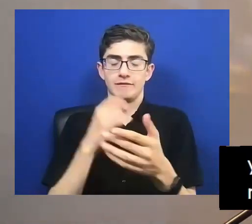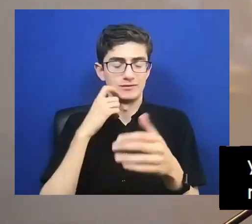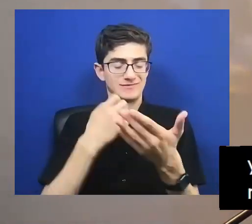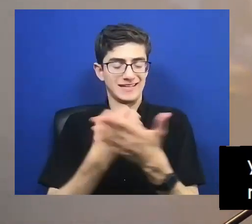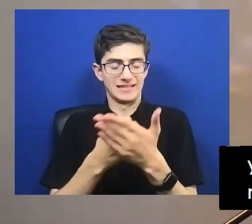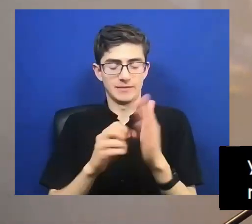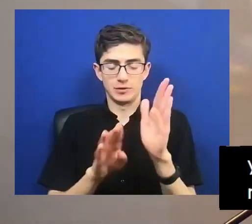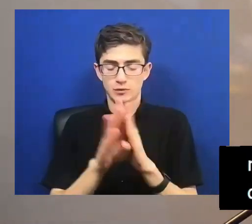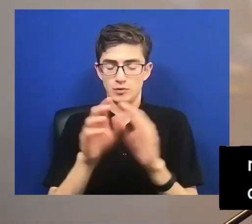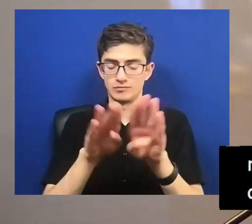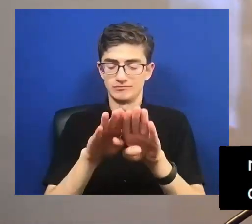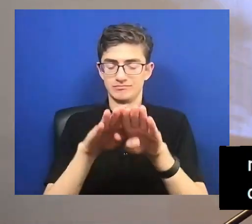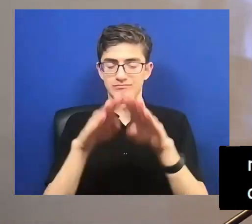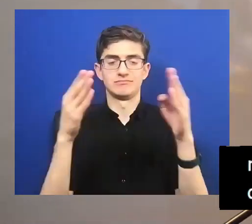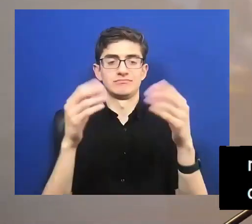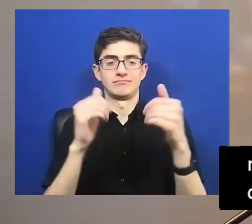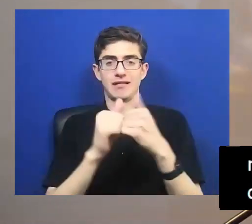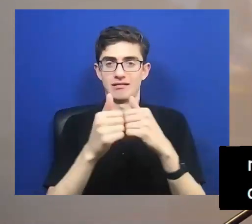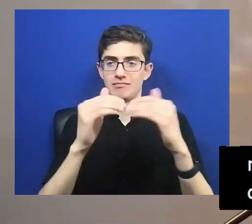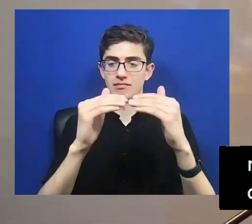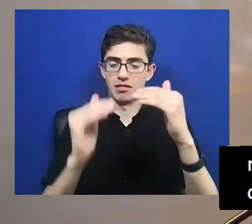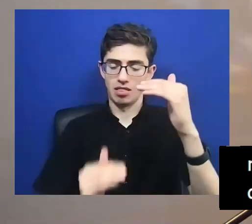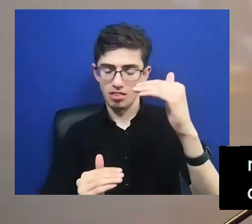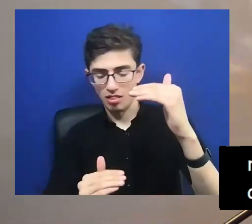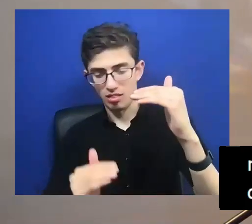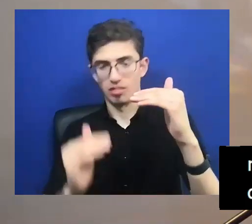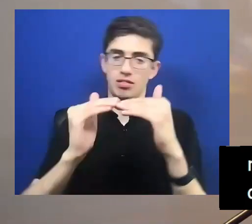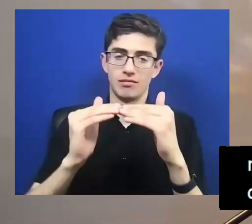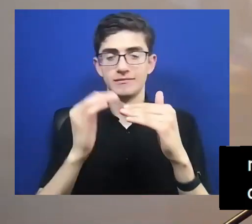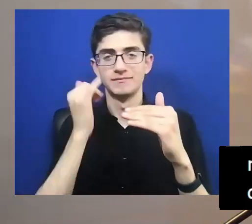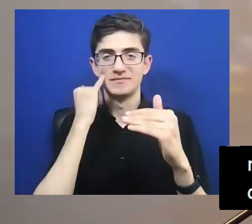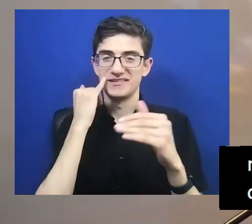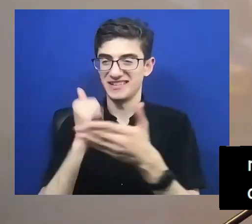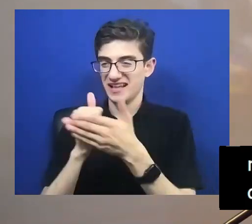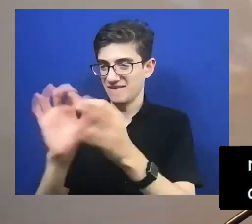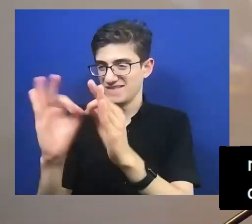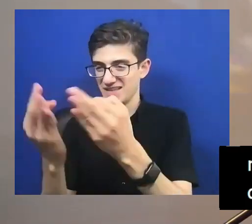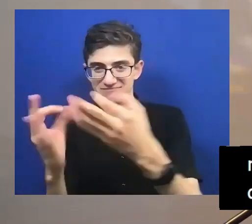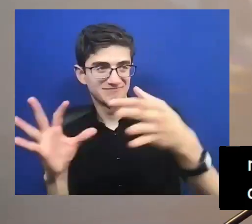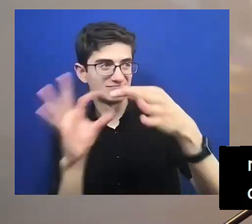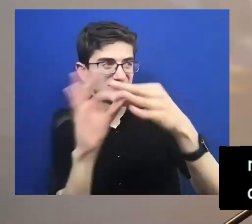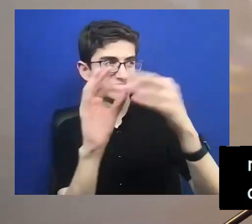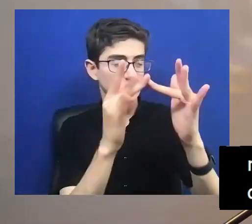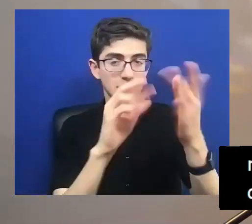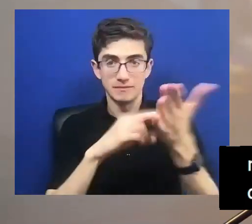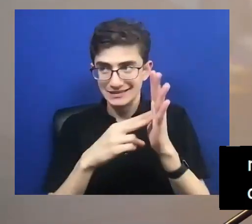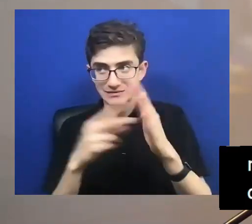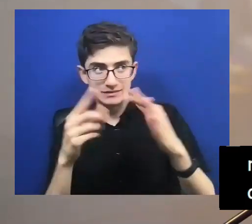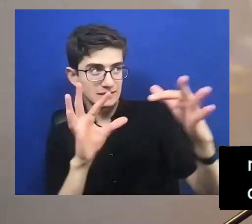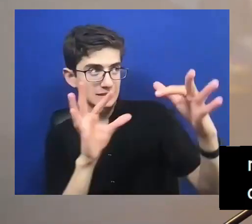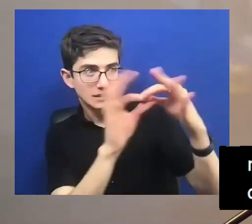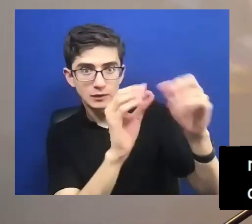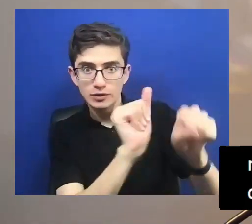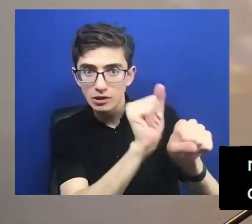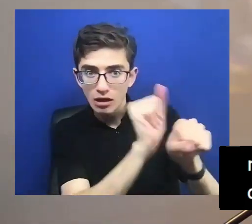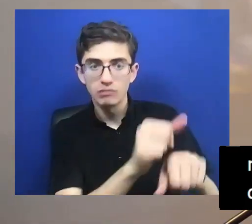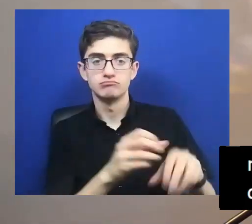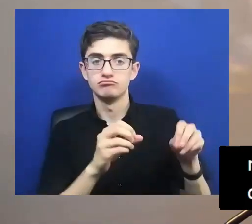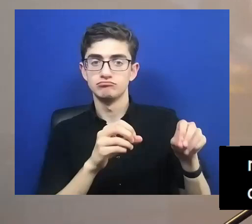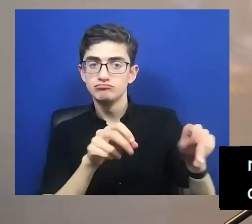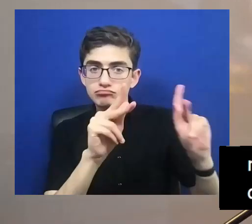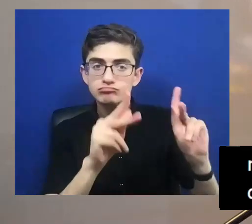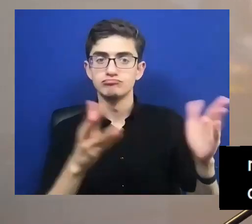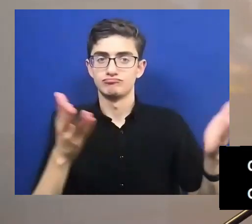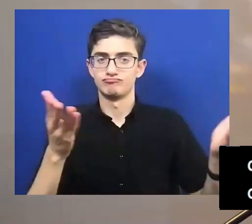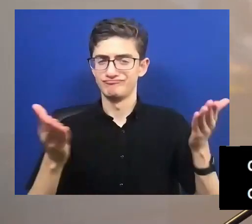By connecting families to high-speed internet, we are connecting them to jobs, opportunities, and services. New York is at